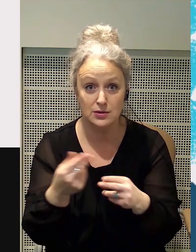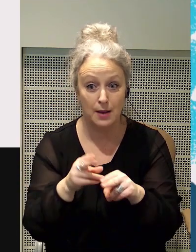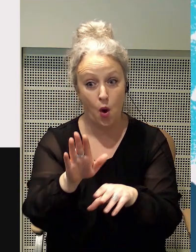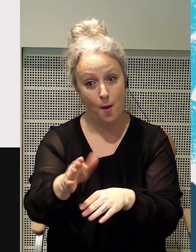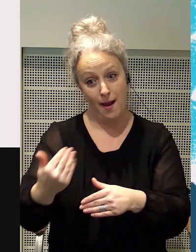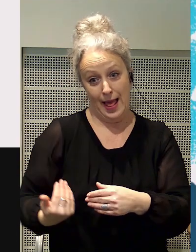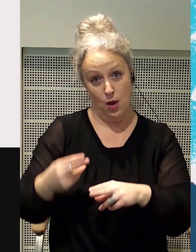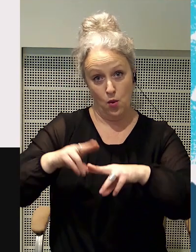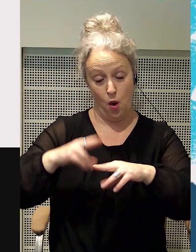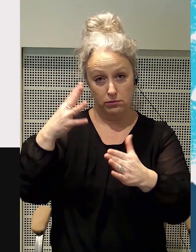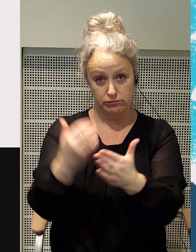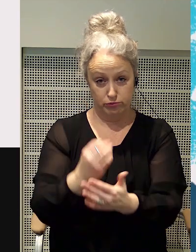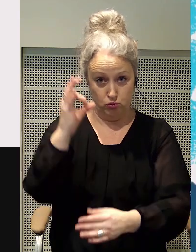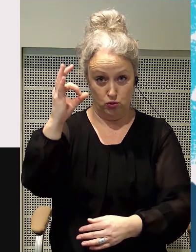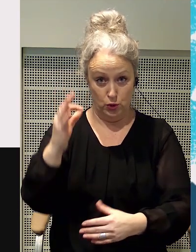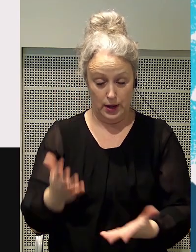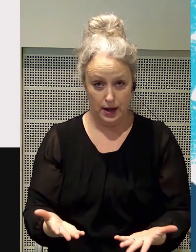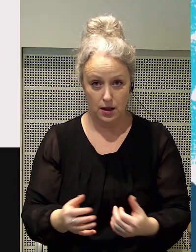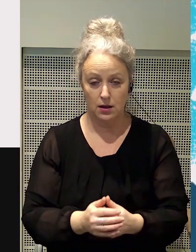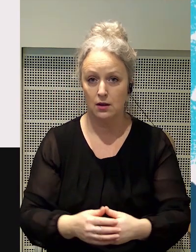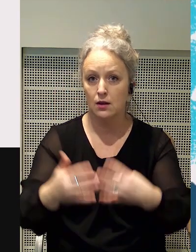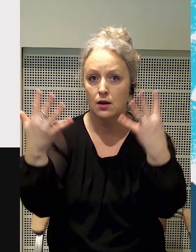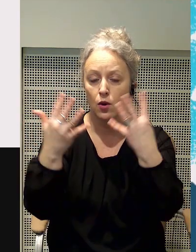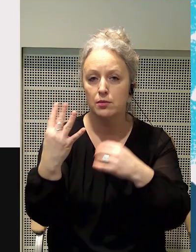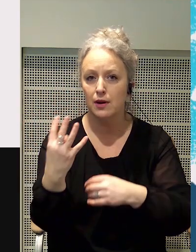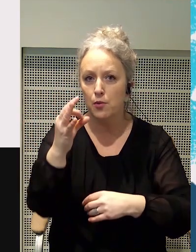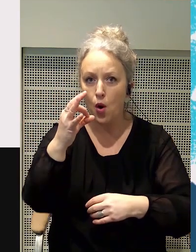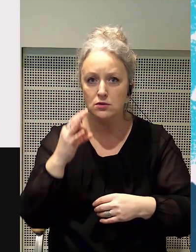rare diseases don't have still a specific treatment.